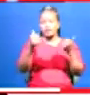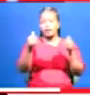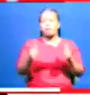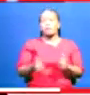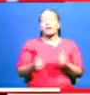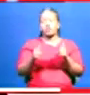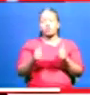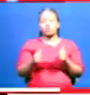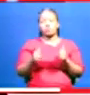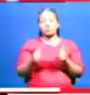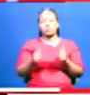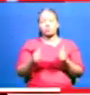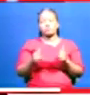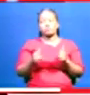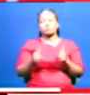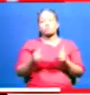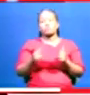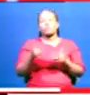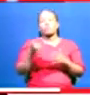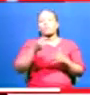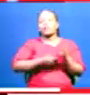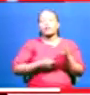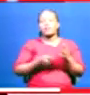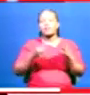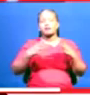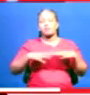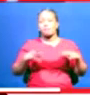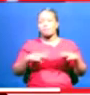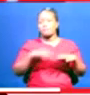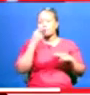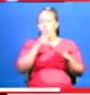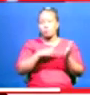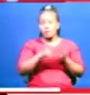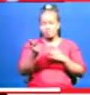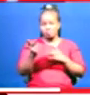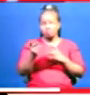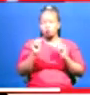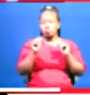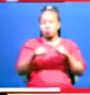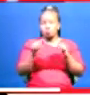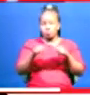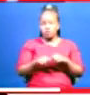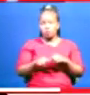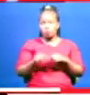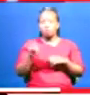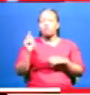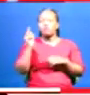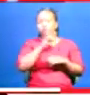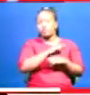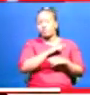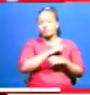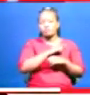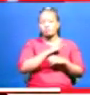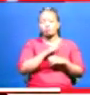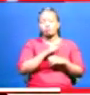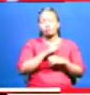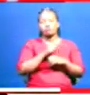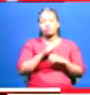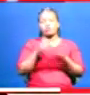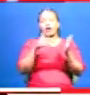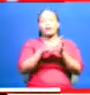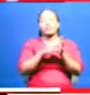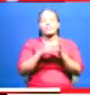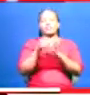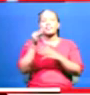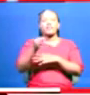period, the taxpayer can offset their claim against future tax